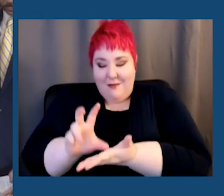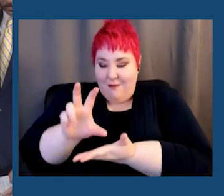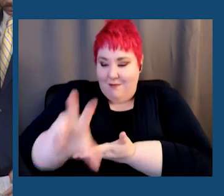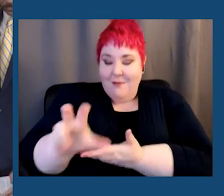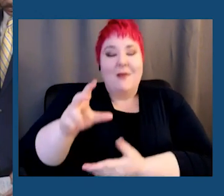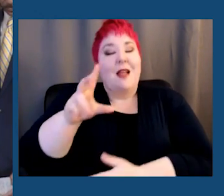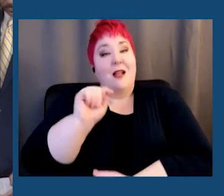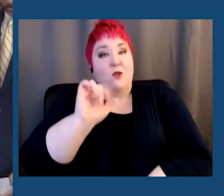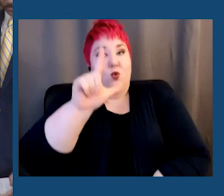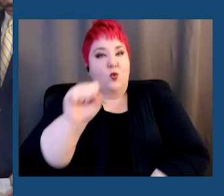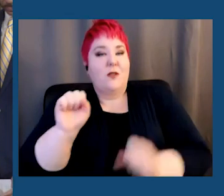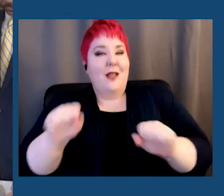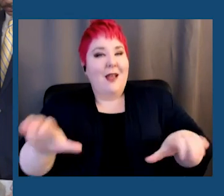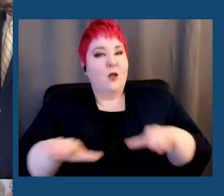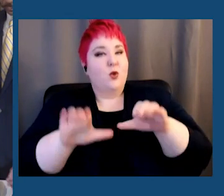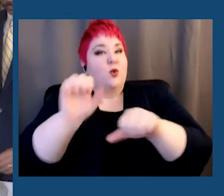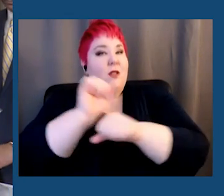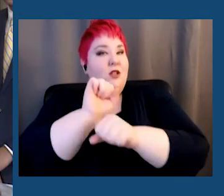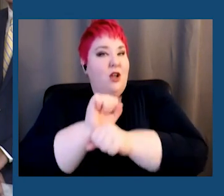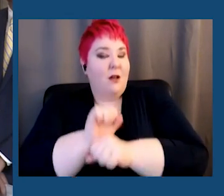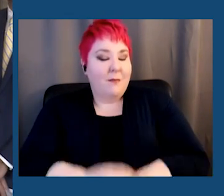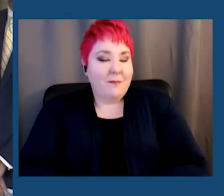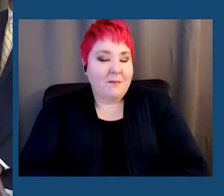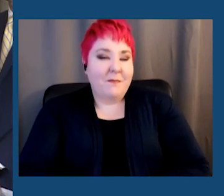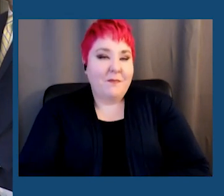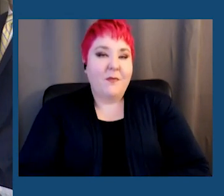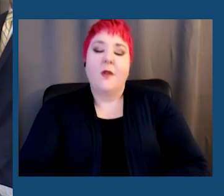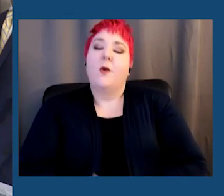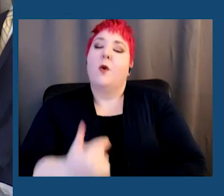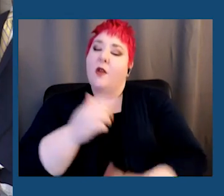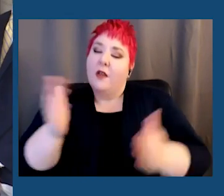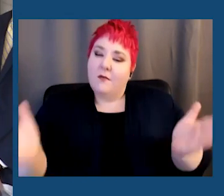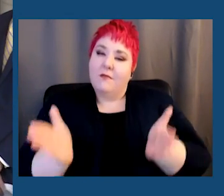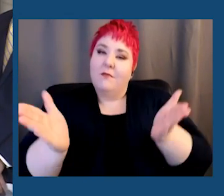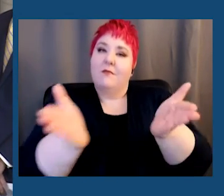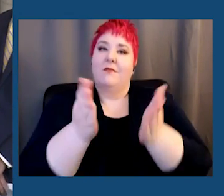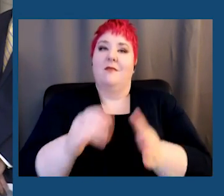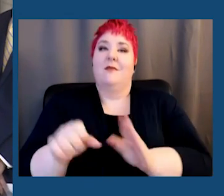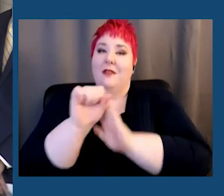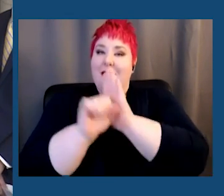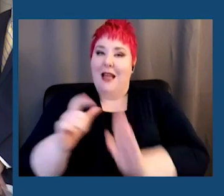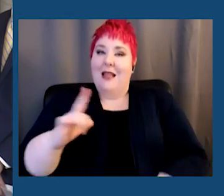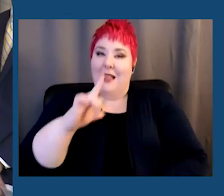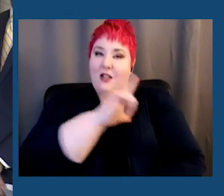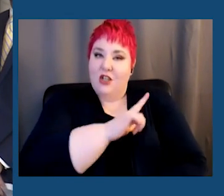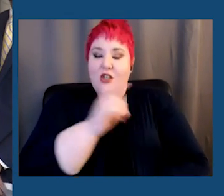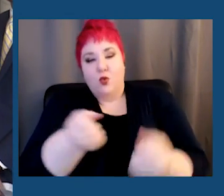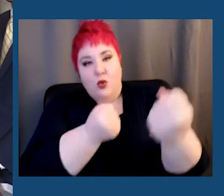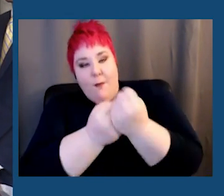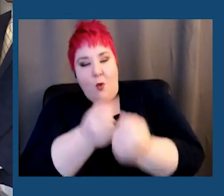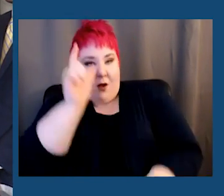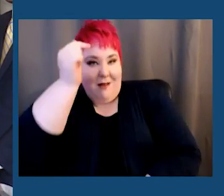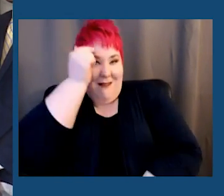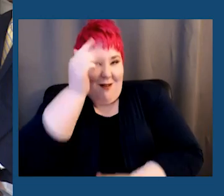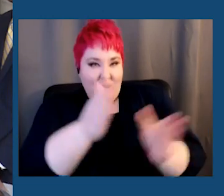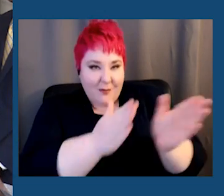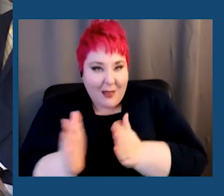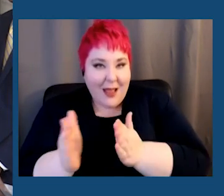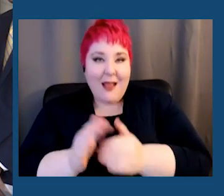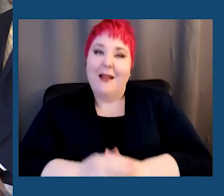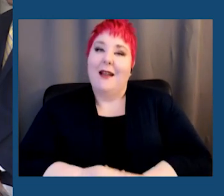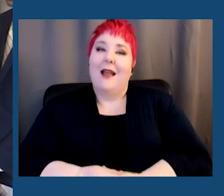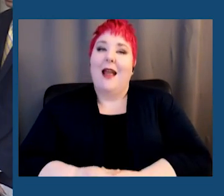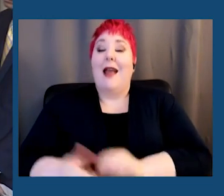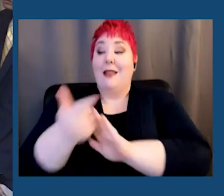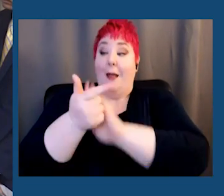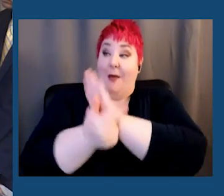effectively. We strongly urge the state legislature to support the governor's plan and the bills in front of legislators